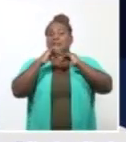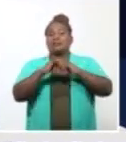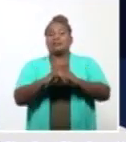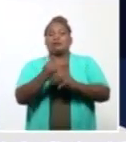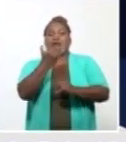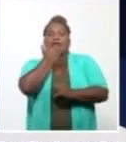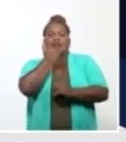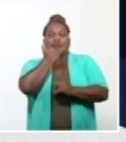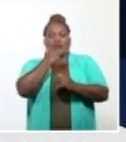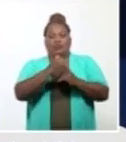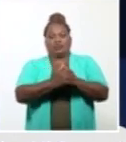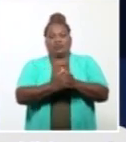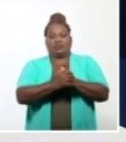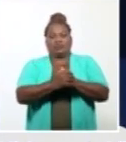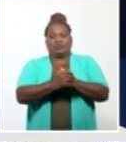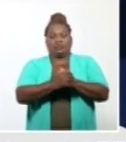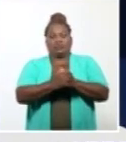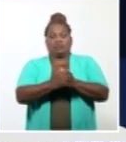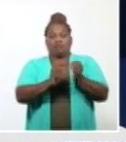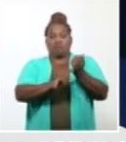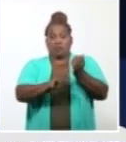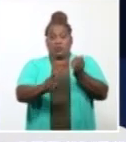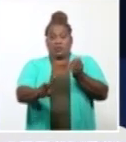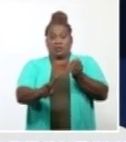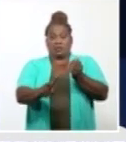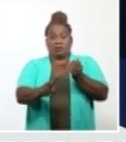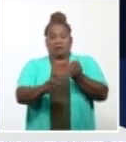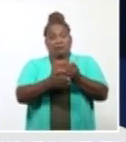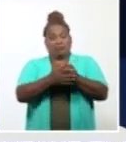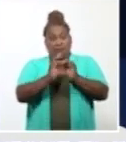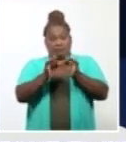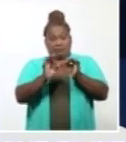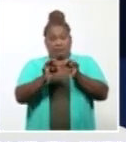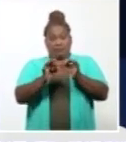case. And this case had absolutely no